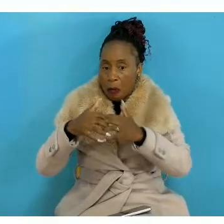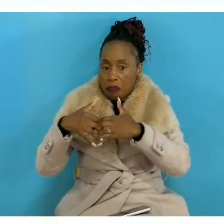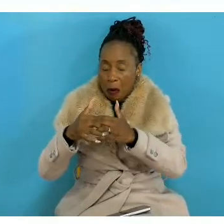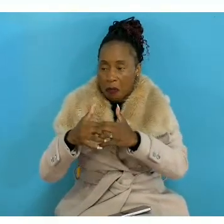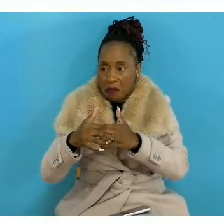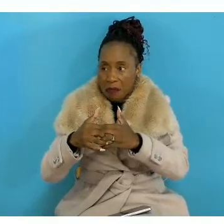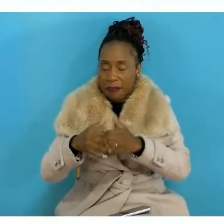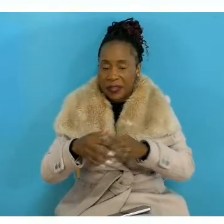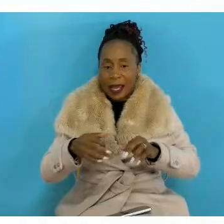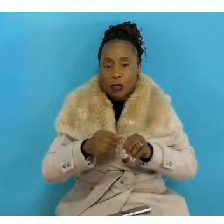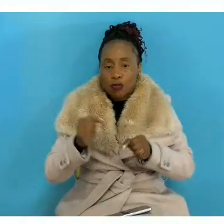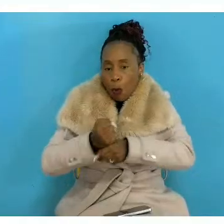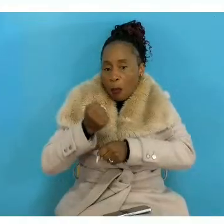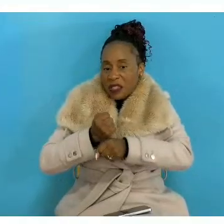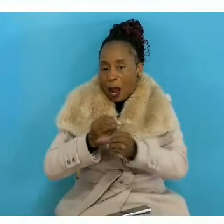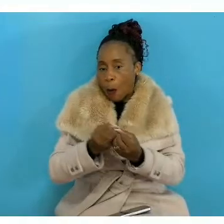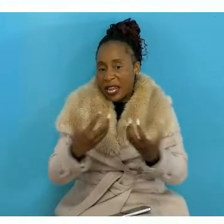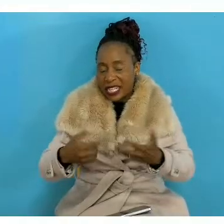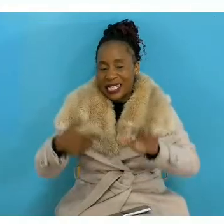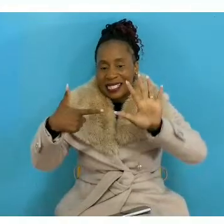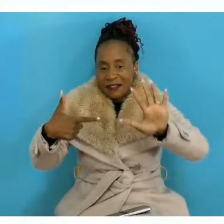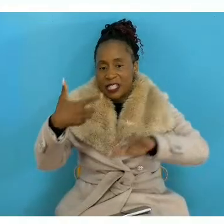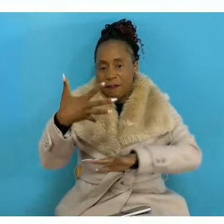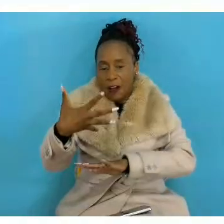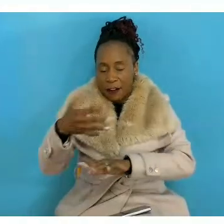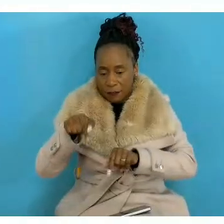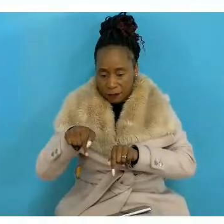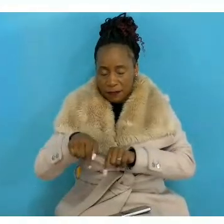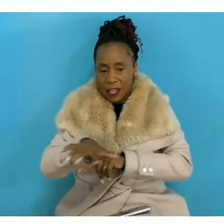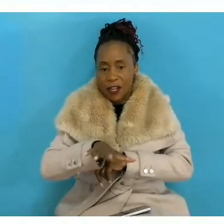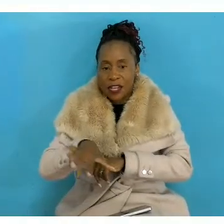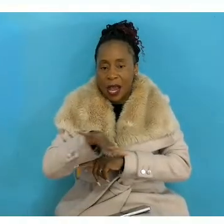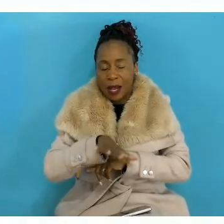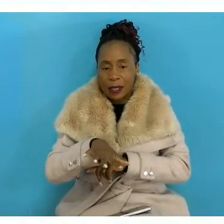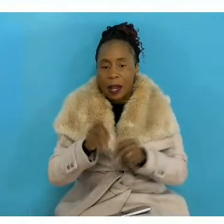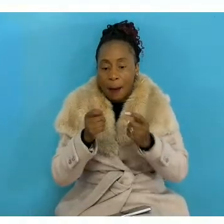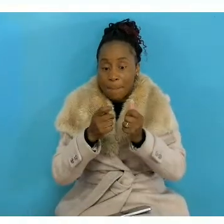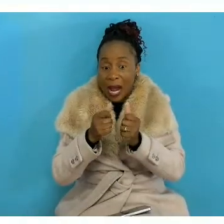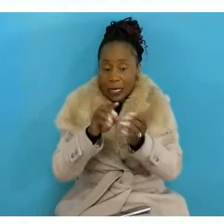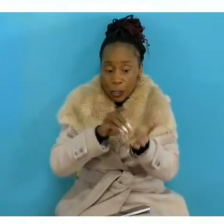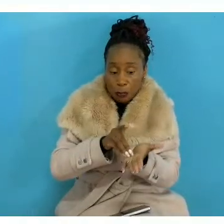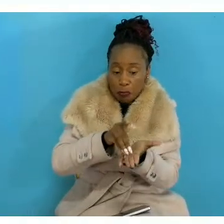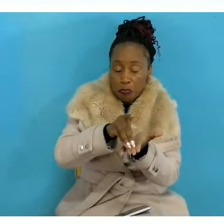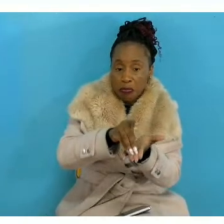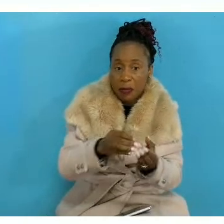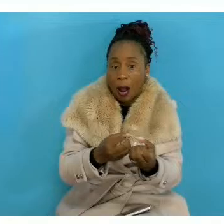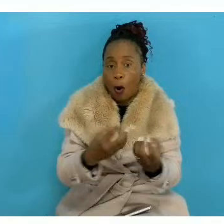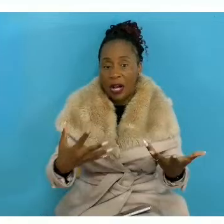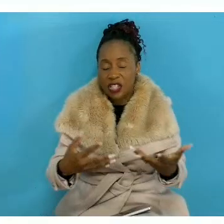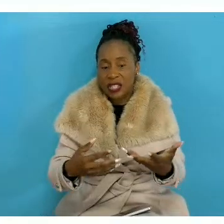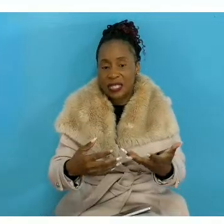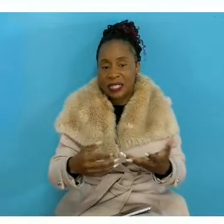75 jobs in the area, and the amount that was spent there is